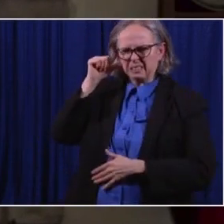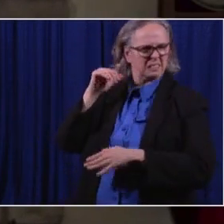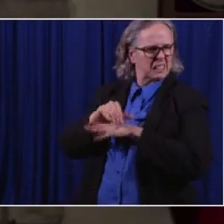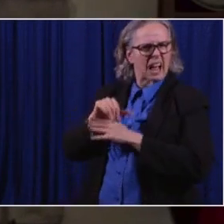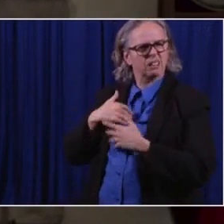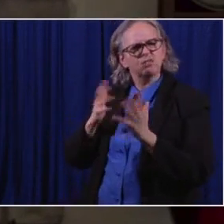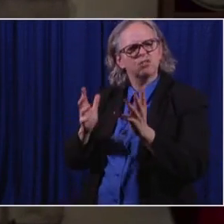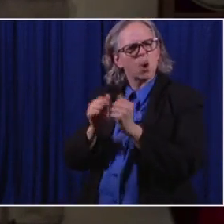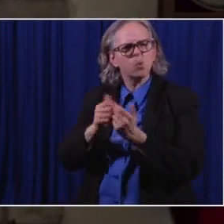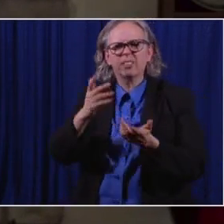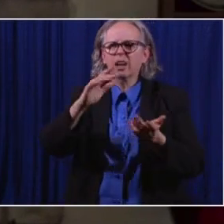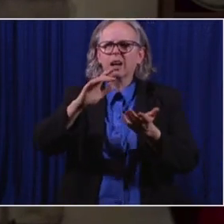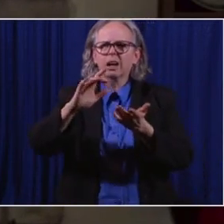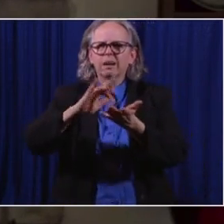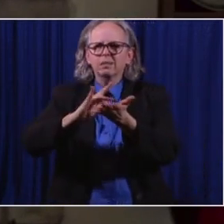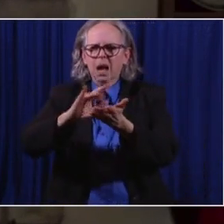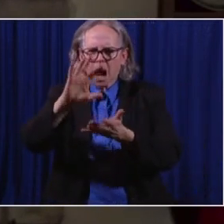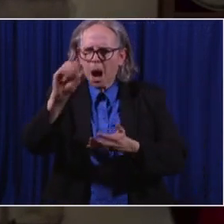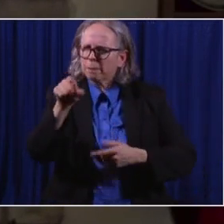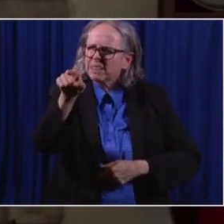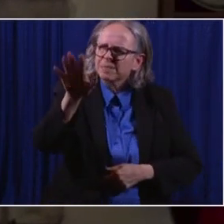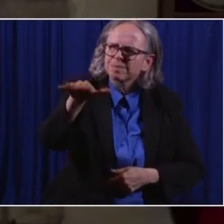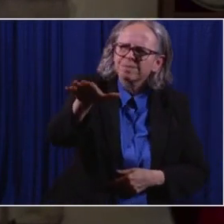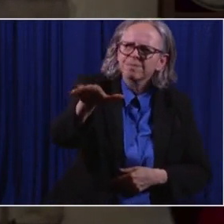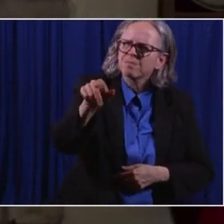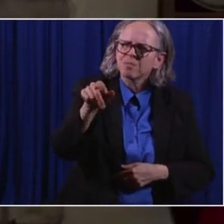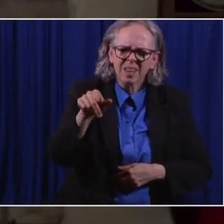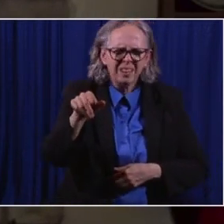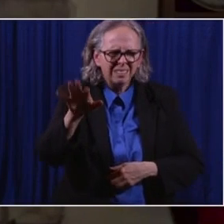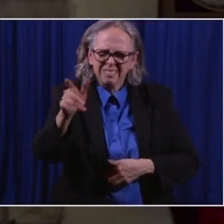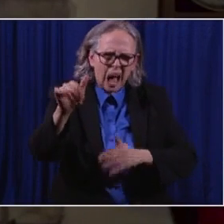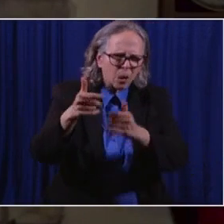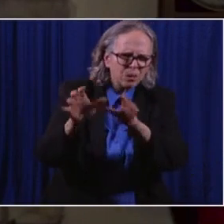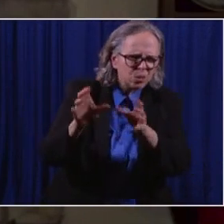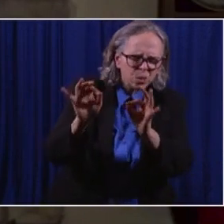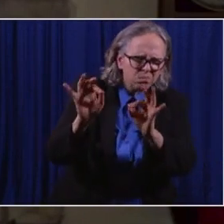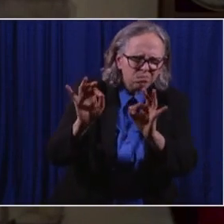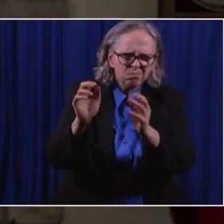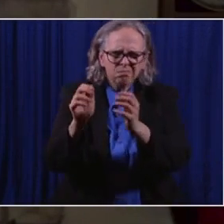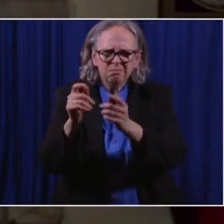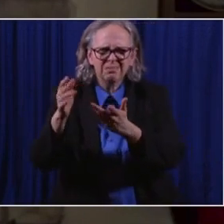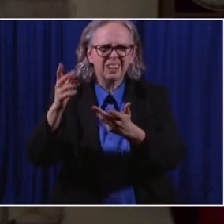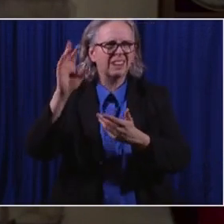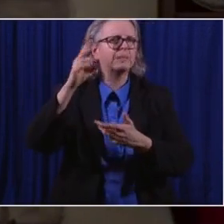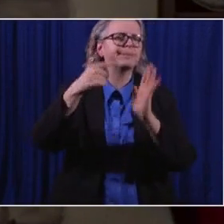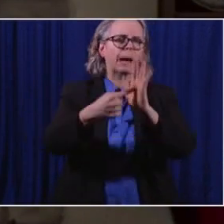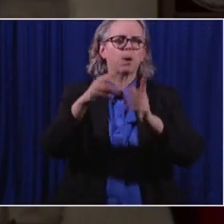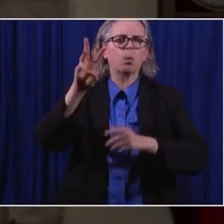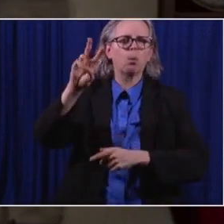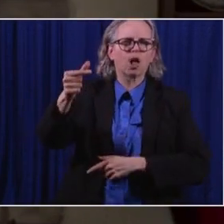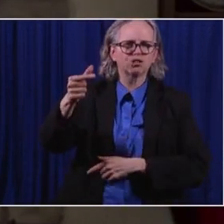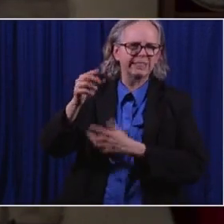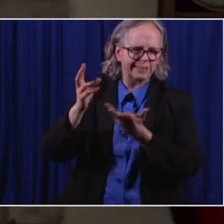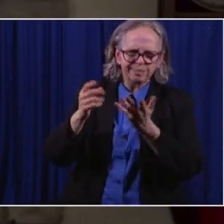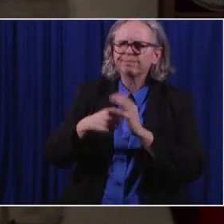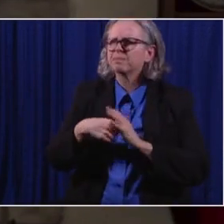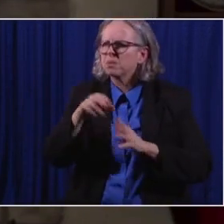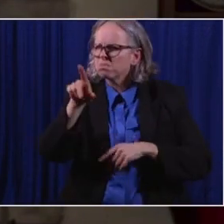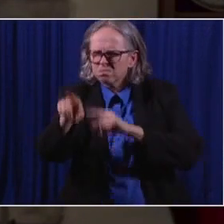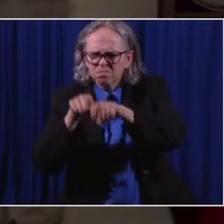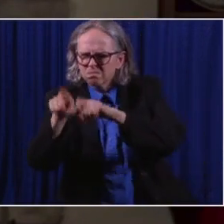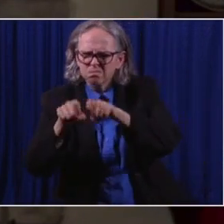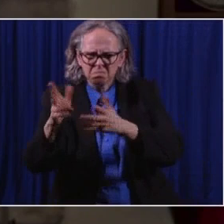seeing how they were doing, making sure. I was talking to Walgreen, and I said, how's it going? And they